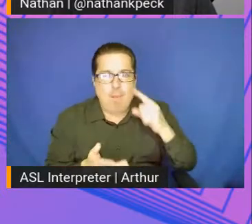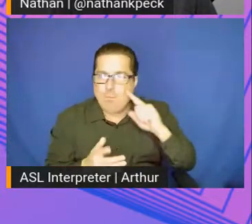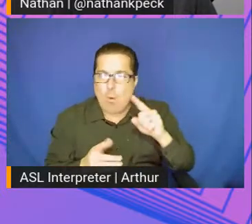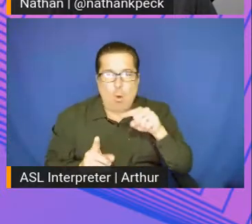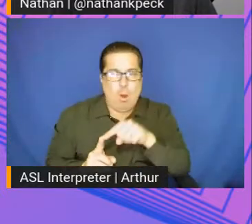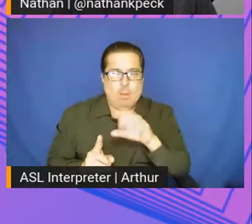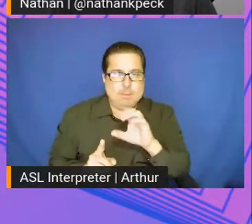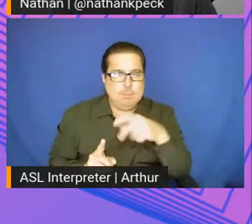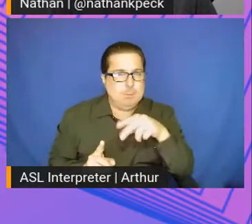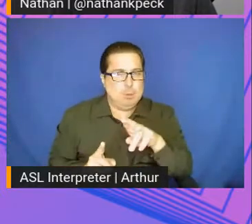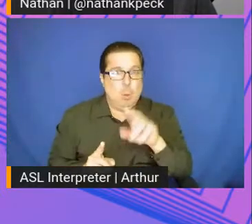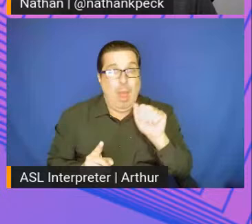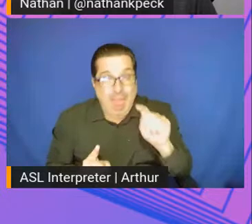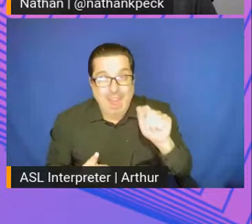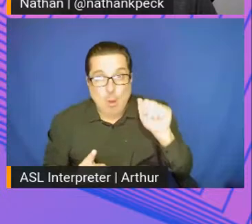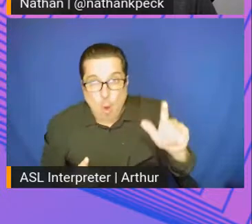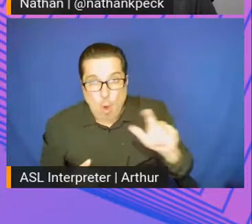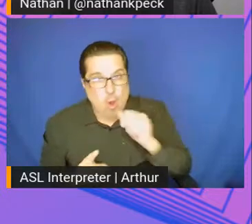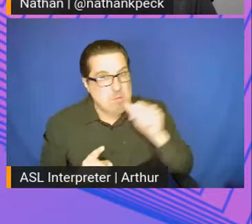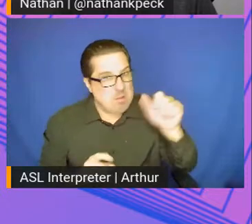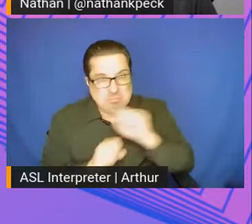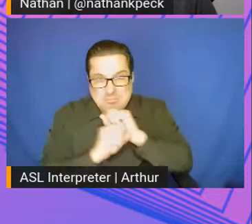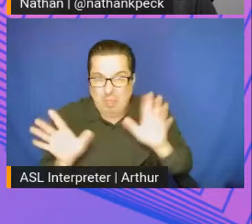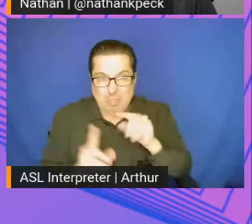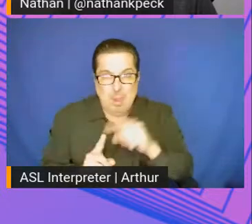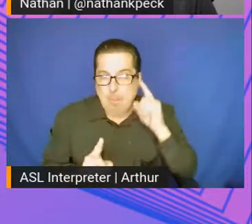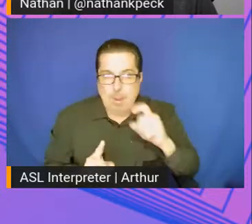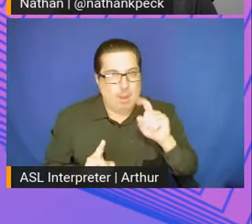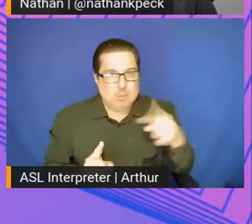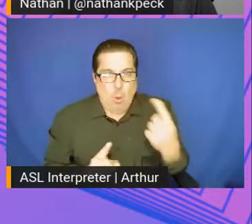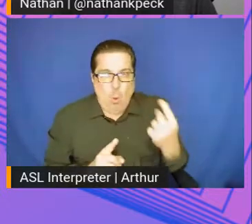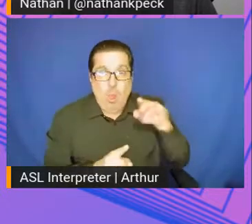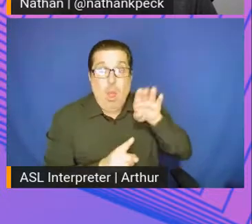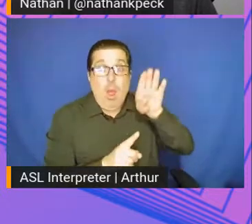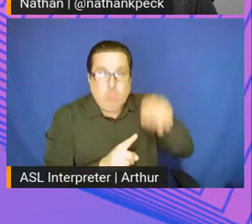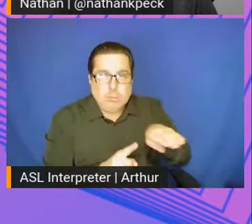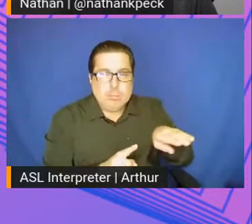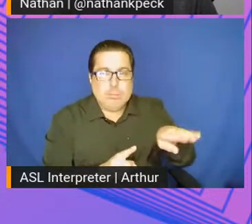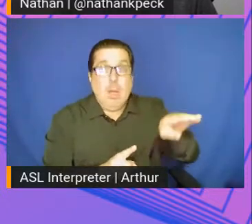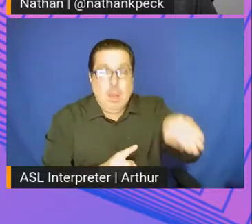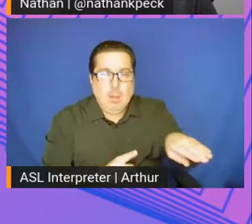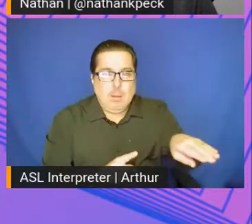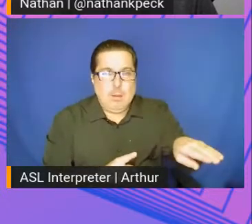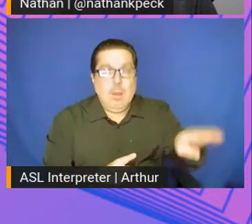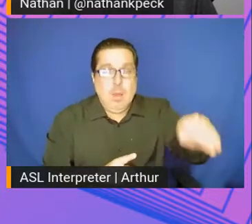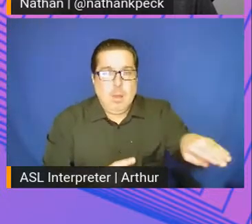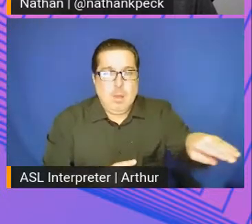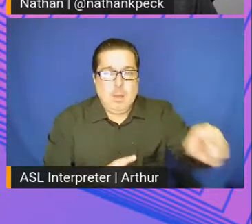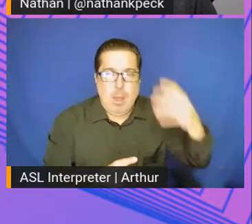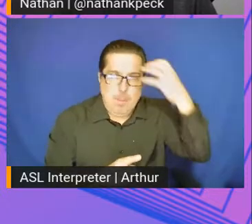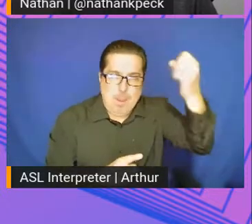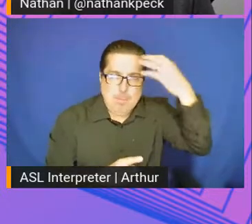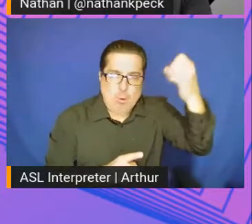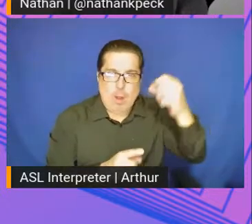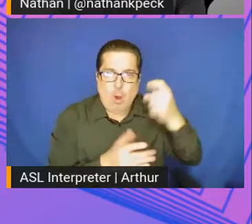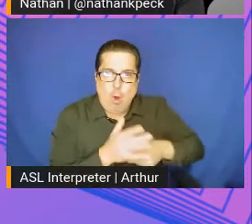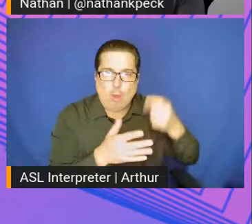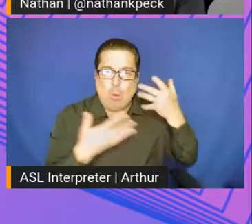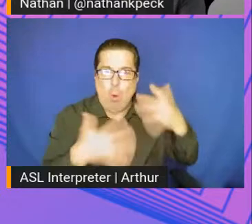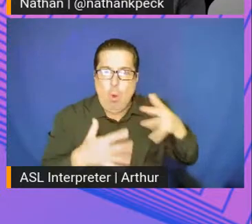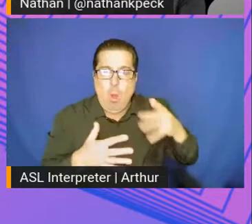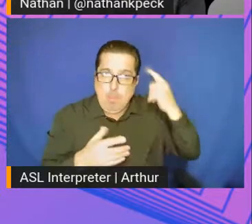see that App Runner tries to optimize by scaling down to only memory cost when there's no traffic